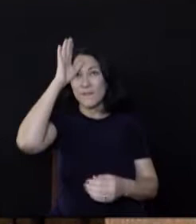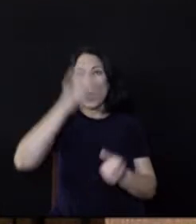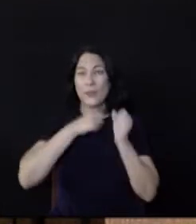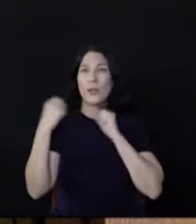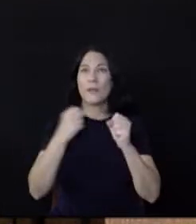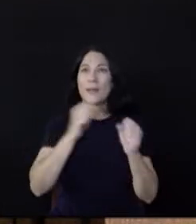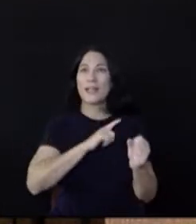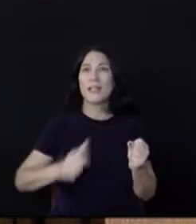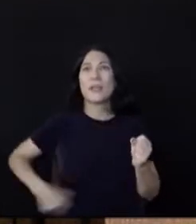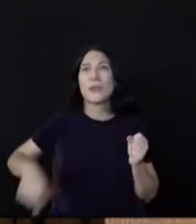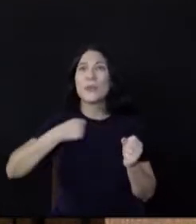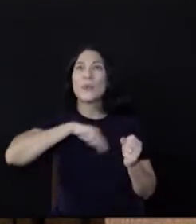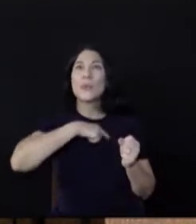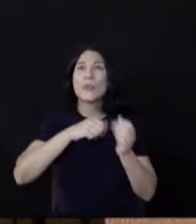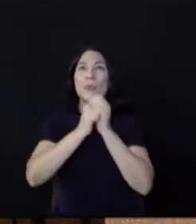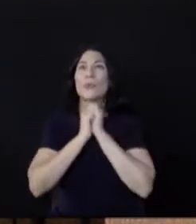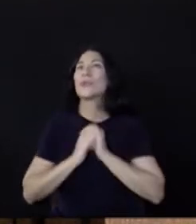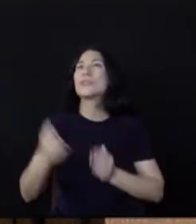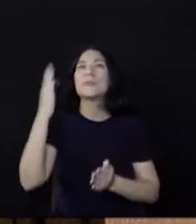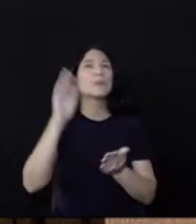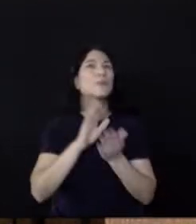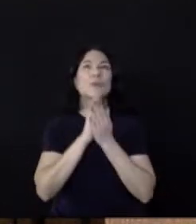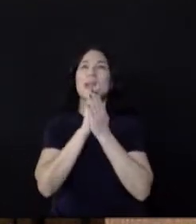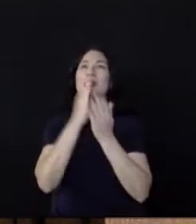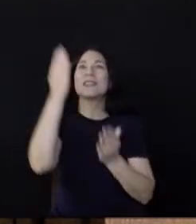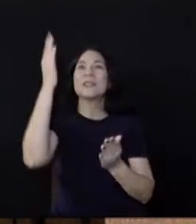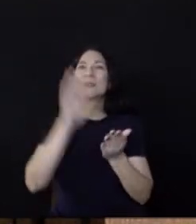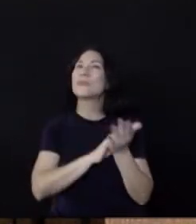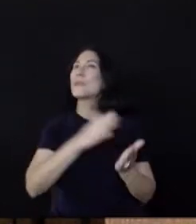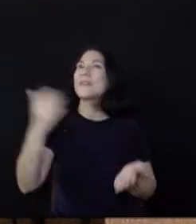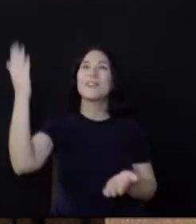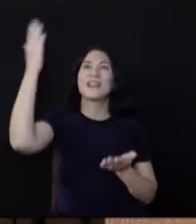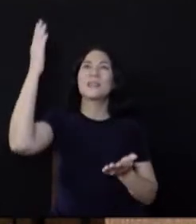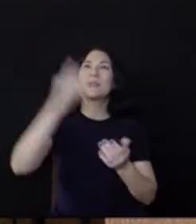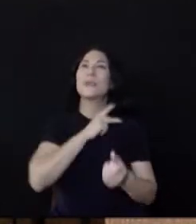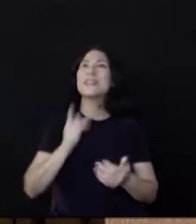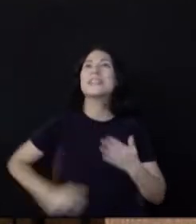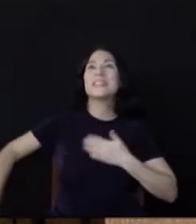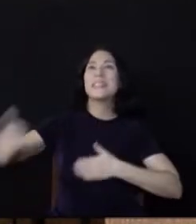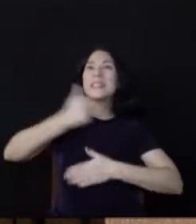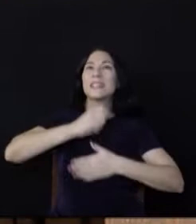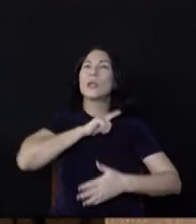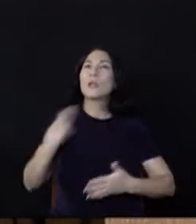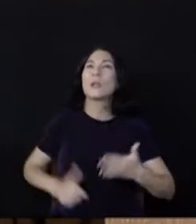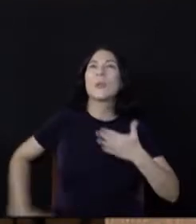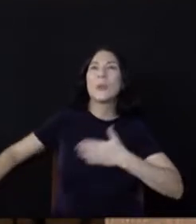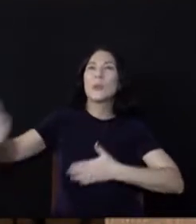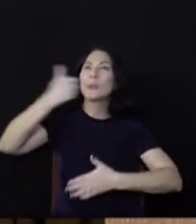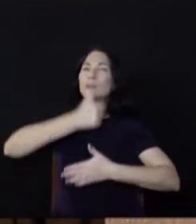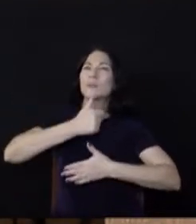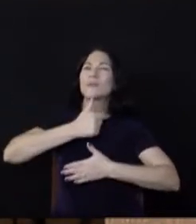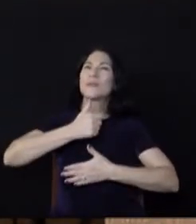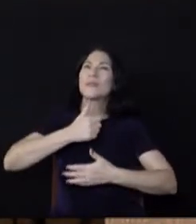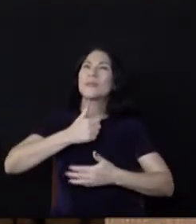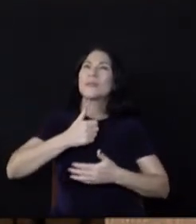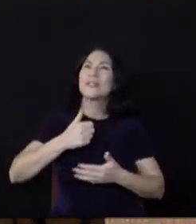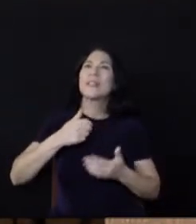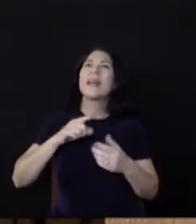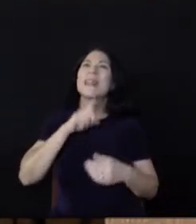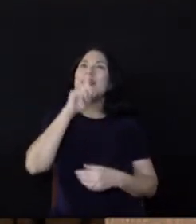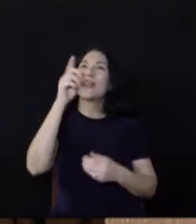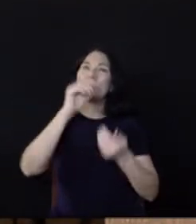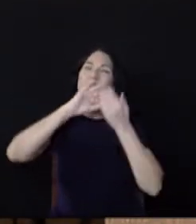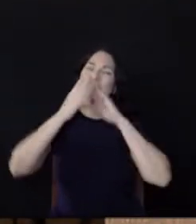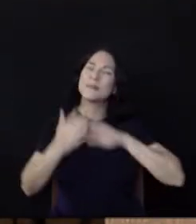Lord, we worship you, we praise you, we glorify you as King of Kings, as Lord of Lords. And there is peace